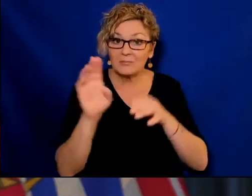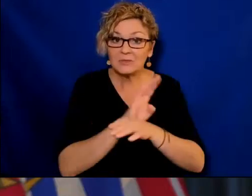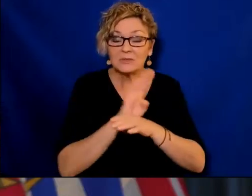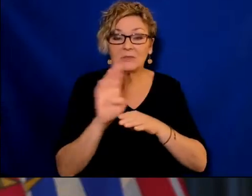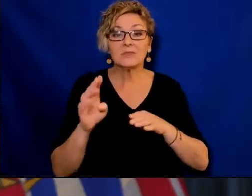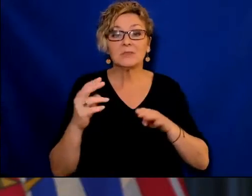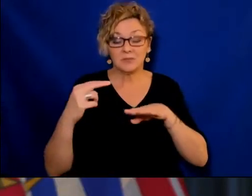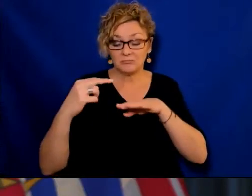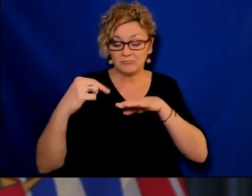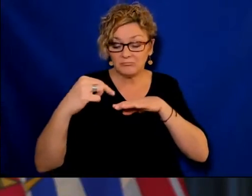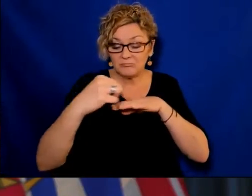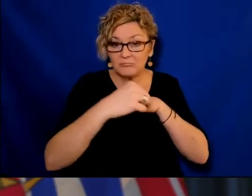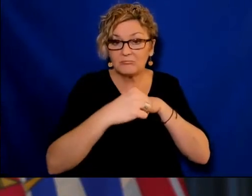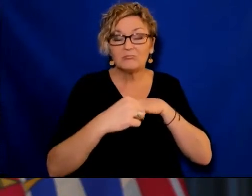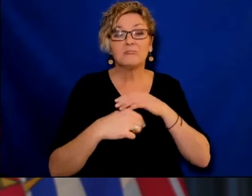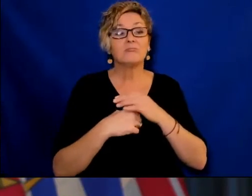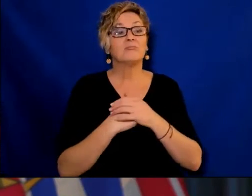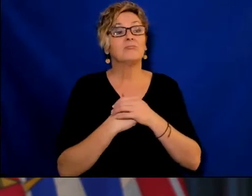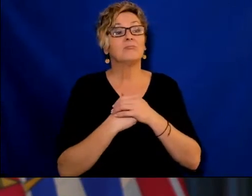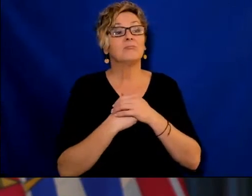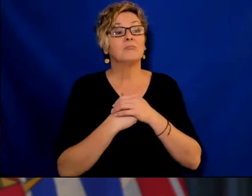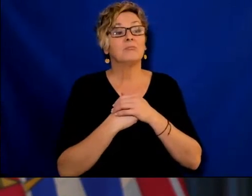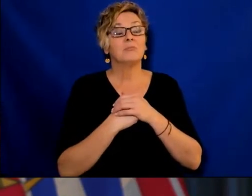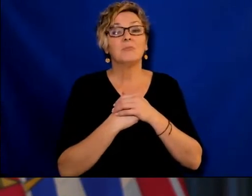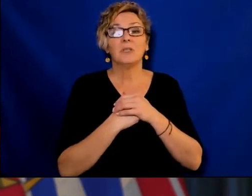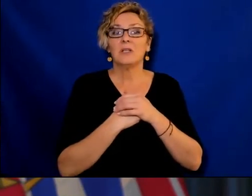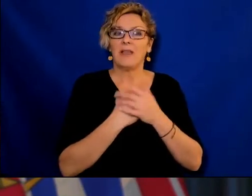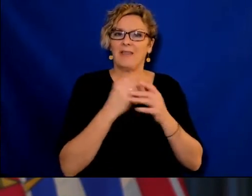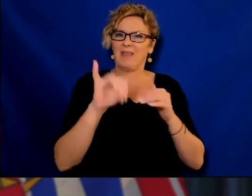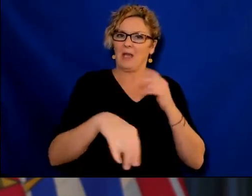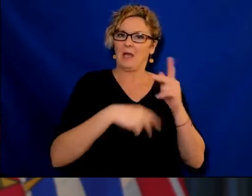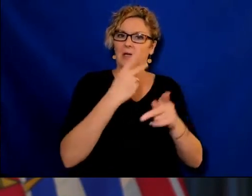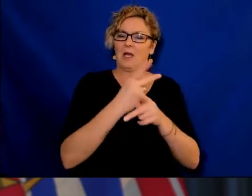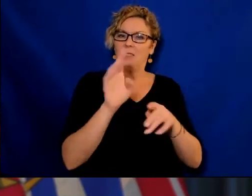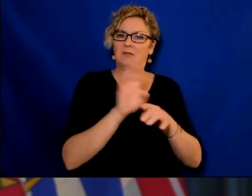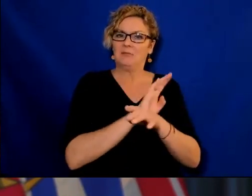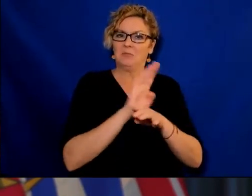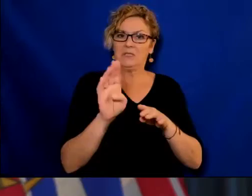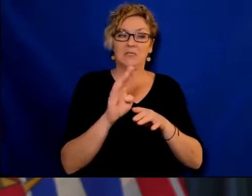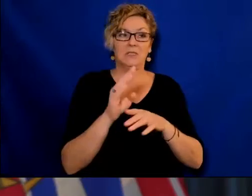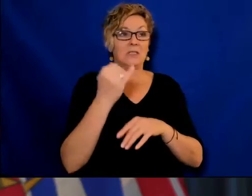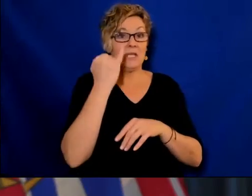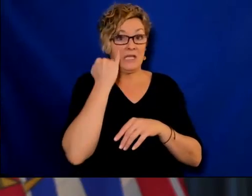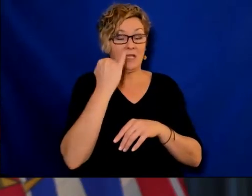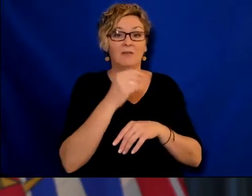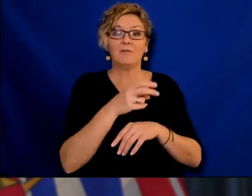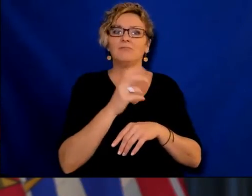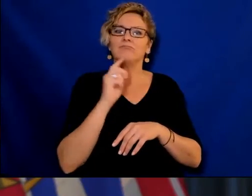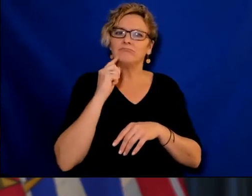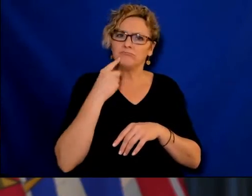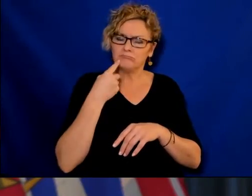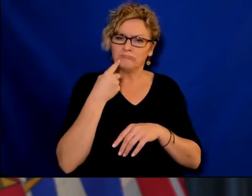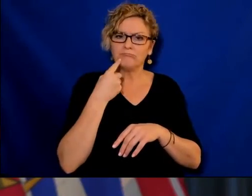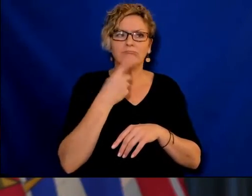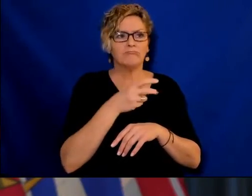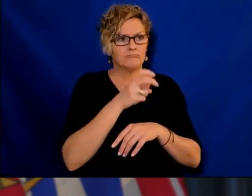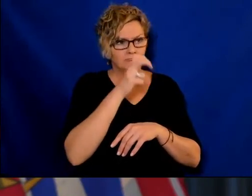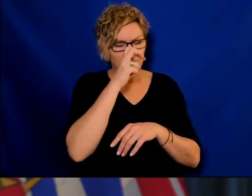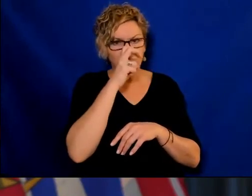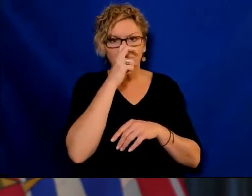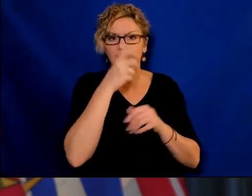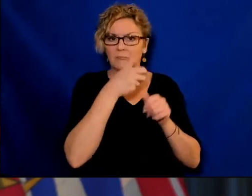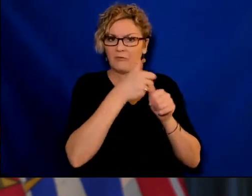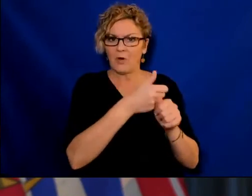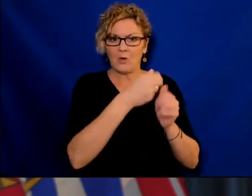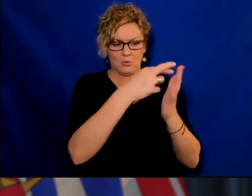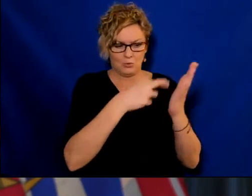are following the COVID safety plans, wearing masks, having limited numbers of people, having gaps between people, we're not seeing transmission